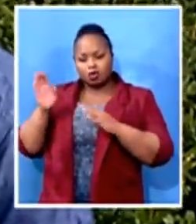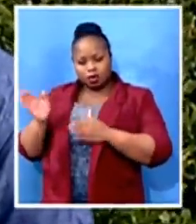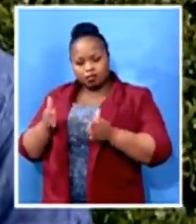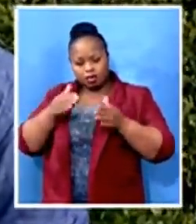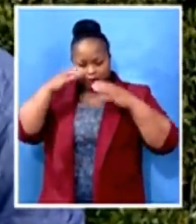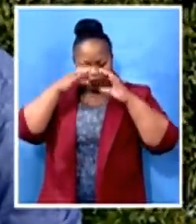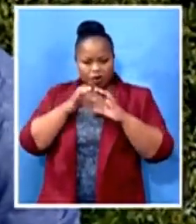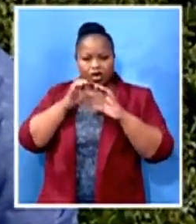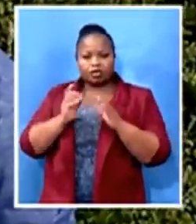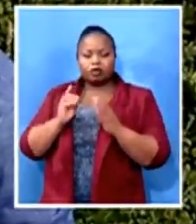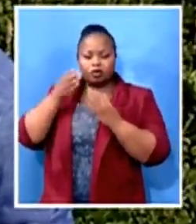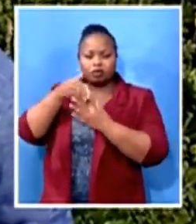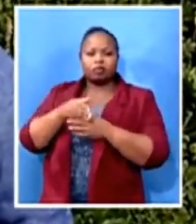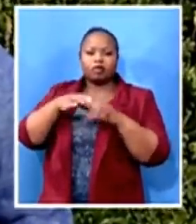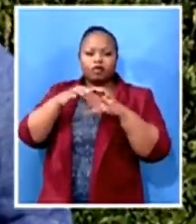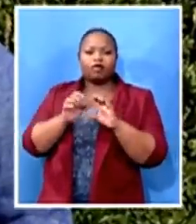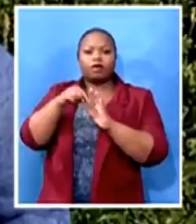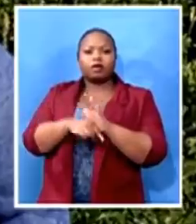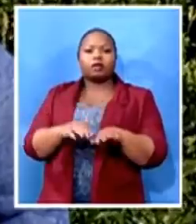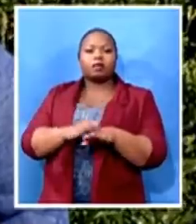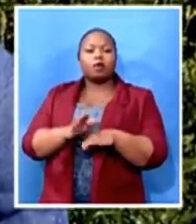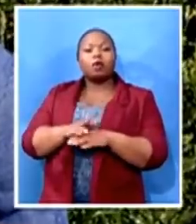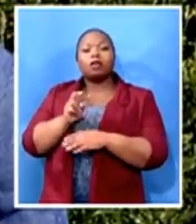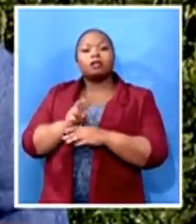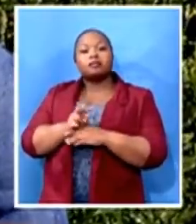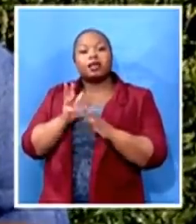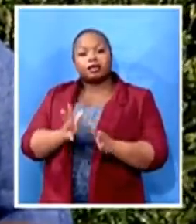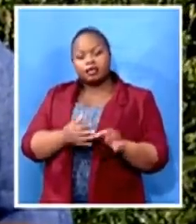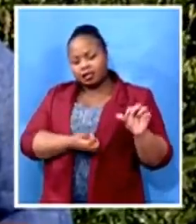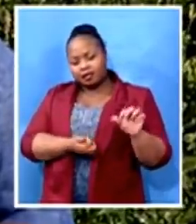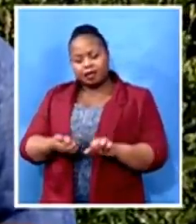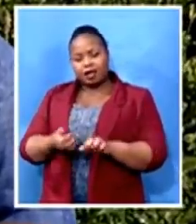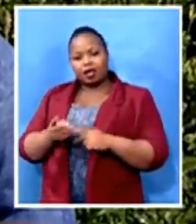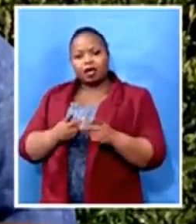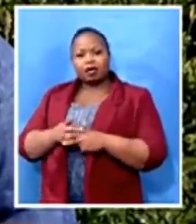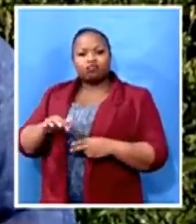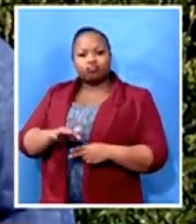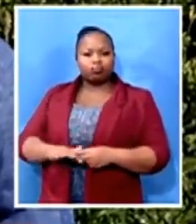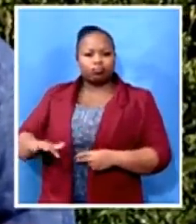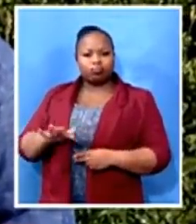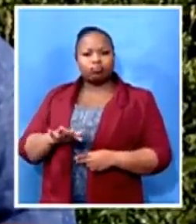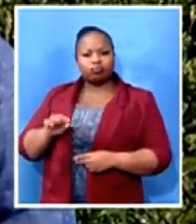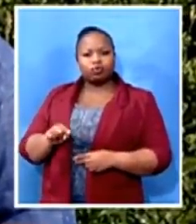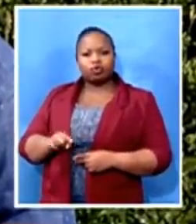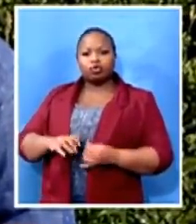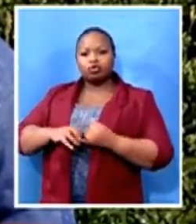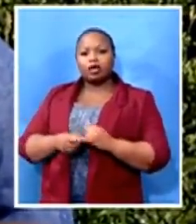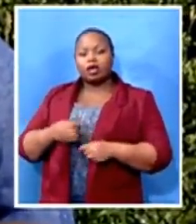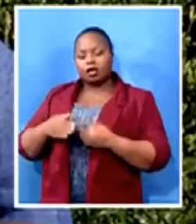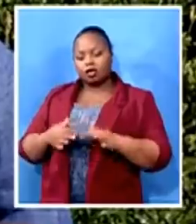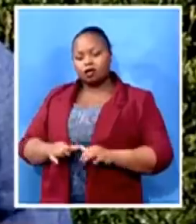The inspectors are brought back to the site to actually continue with their work. All the issues that were raised were